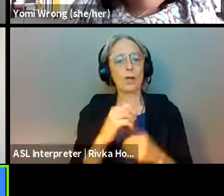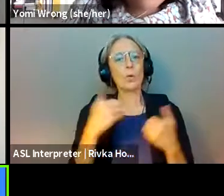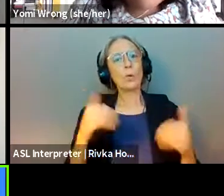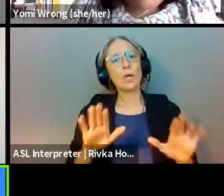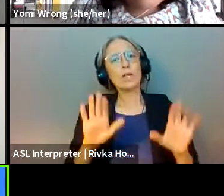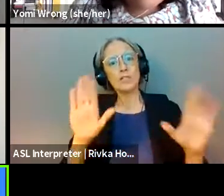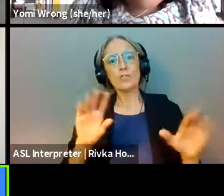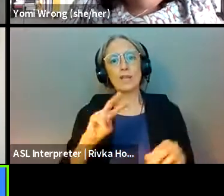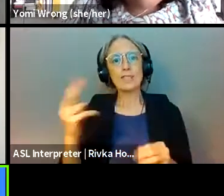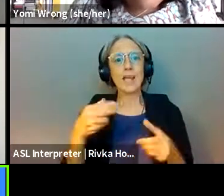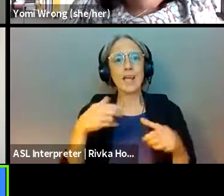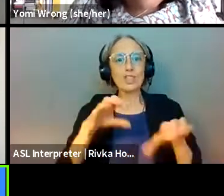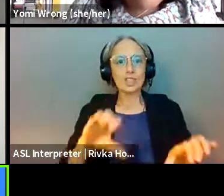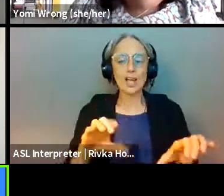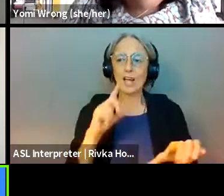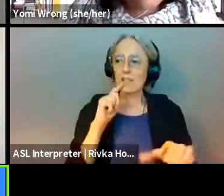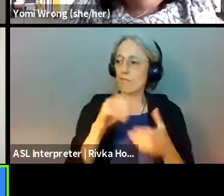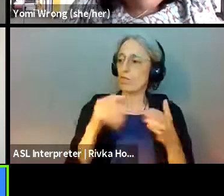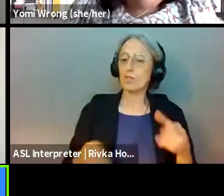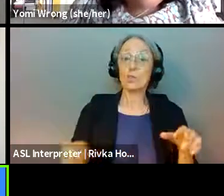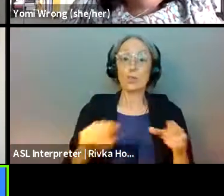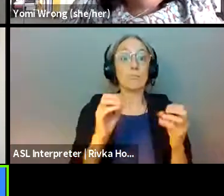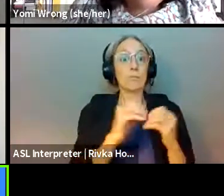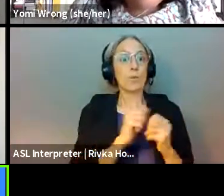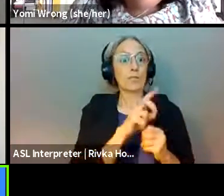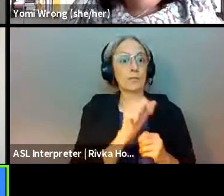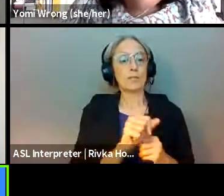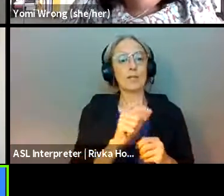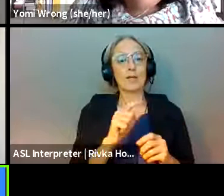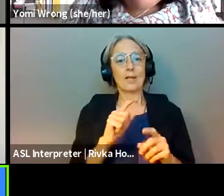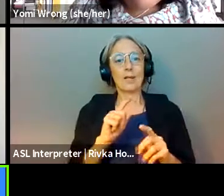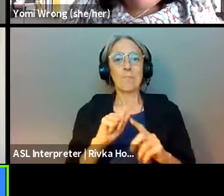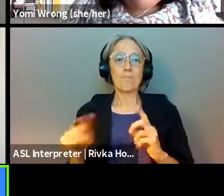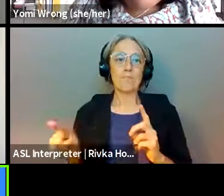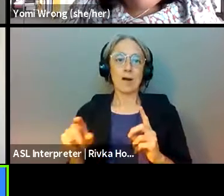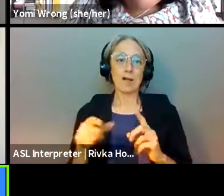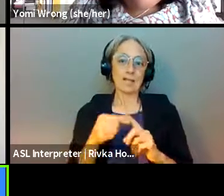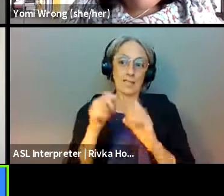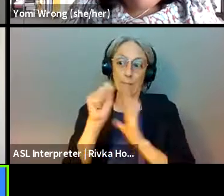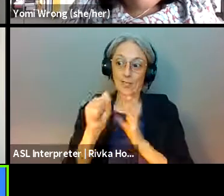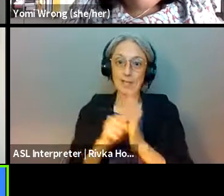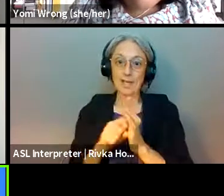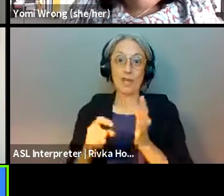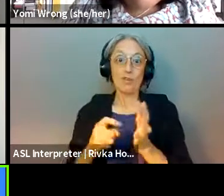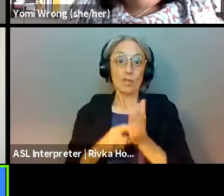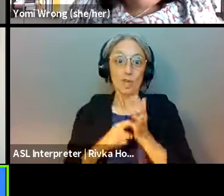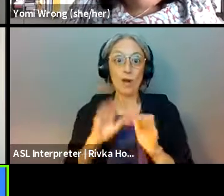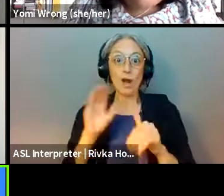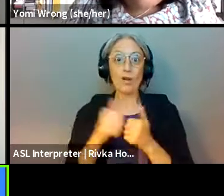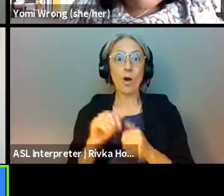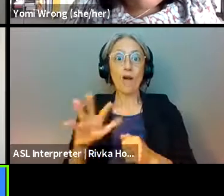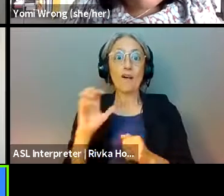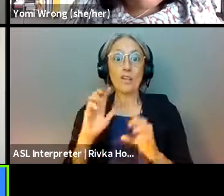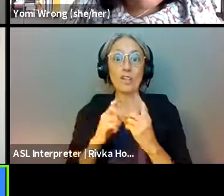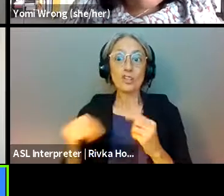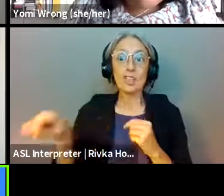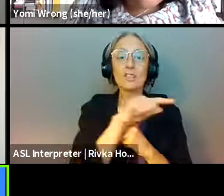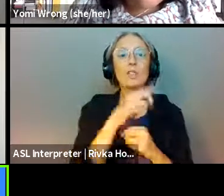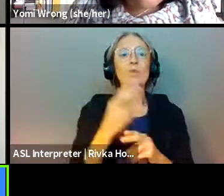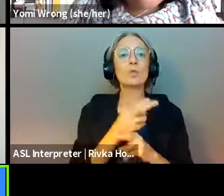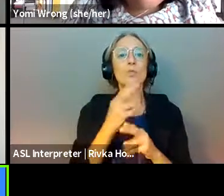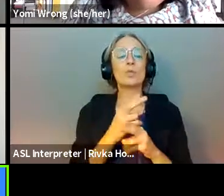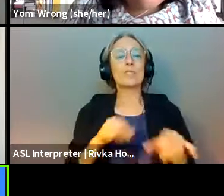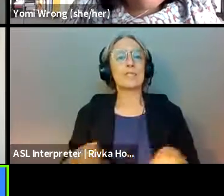our students with disabilities, except when our state, required all 500 districts to use a standard election